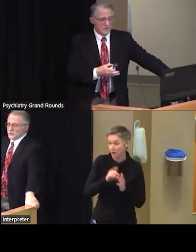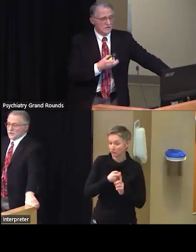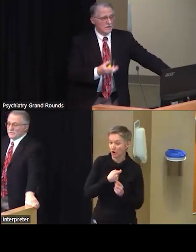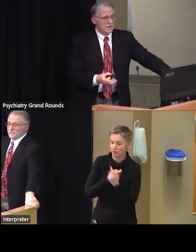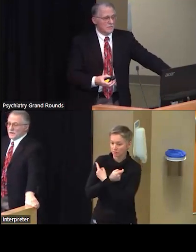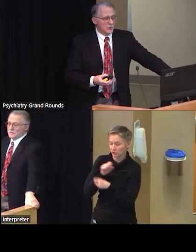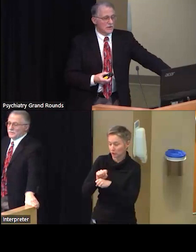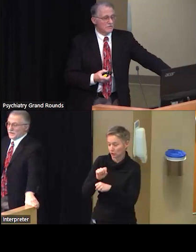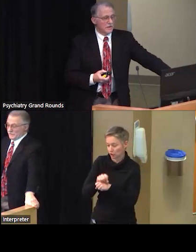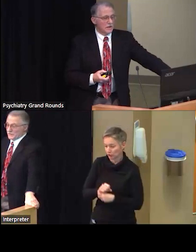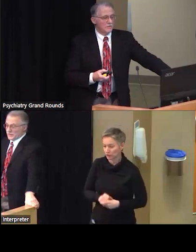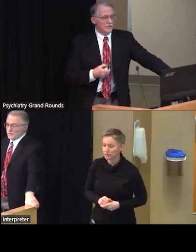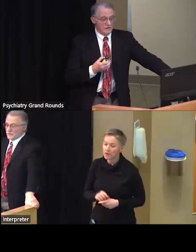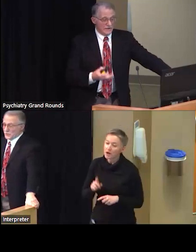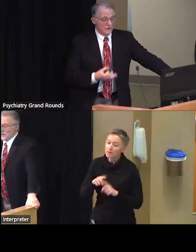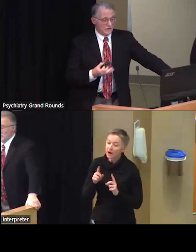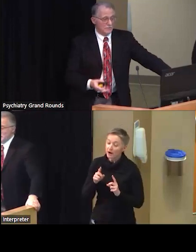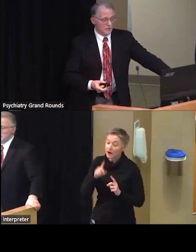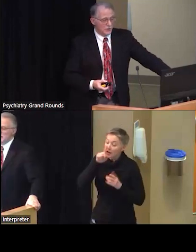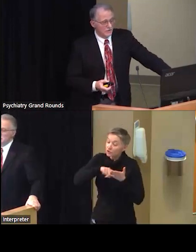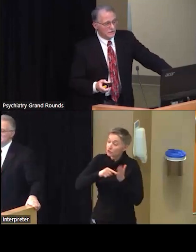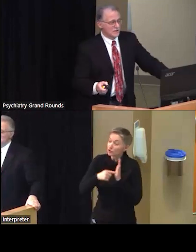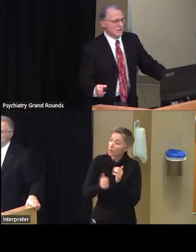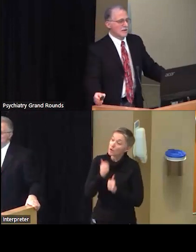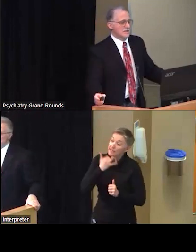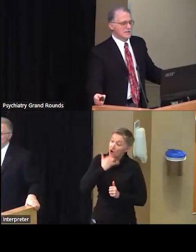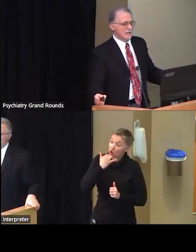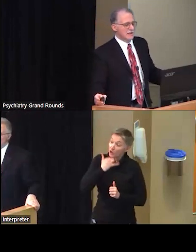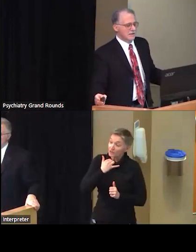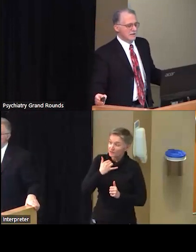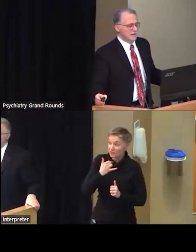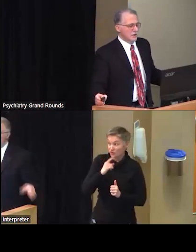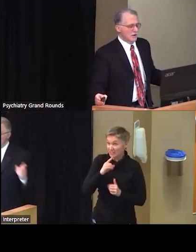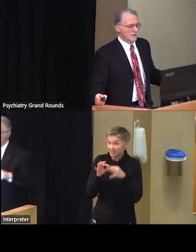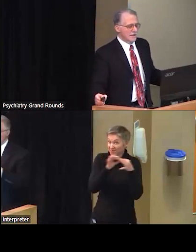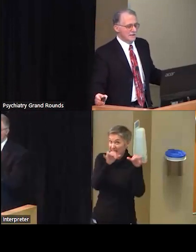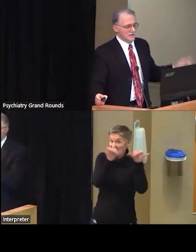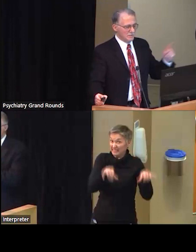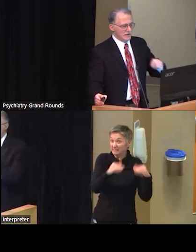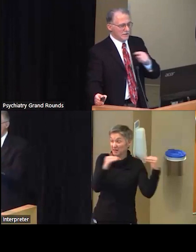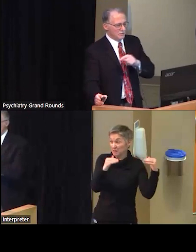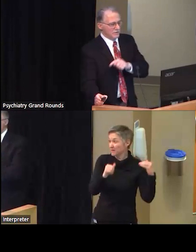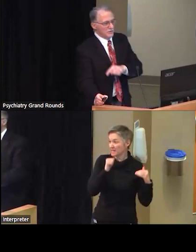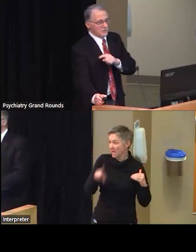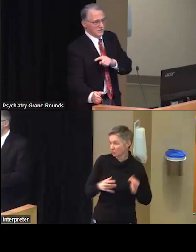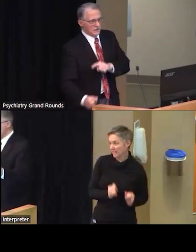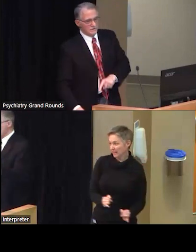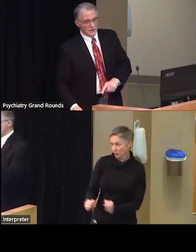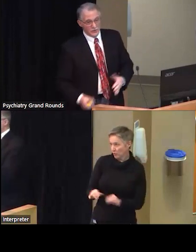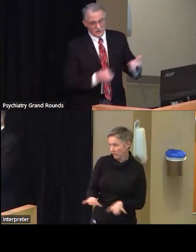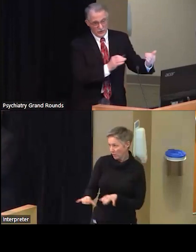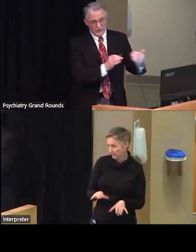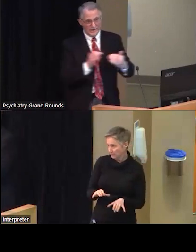of this. But they found that the majority of errors are systemic in cause, not the substandard performance of